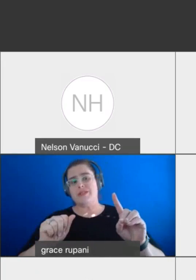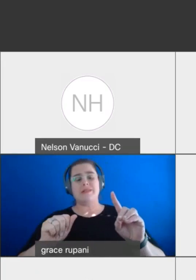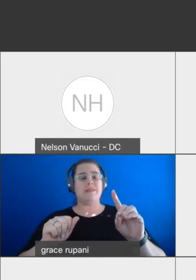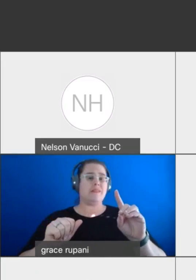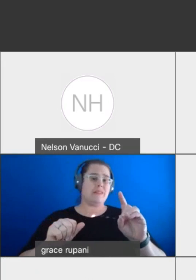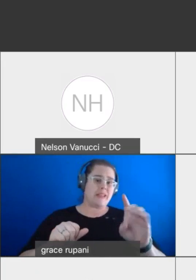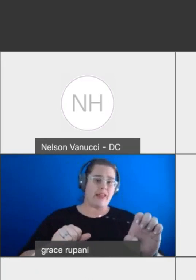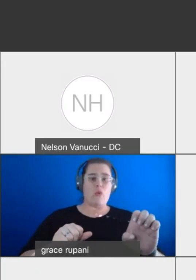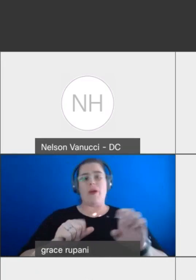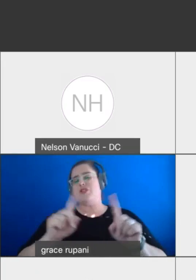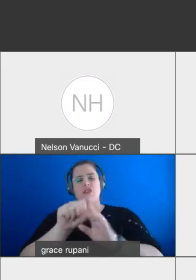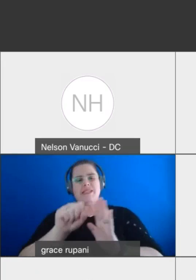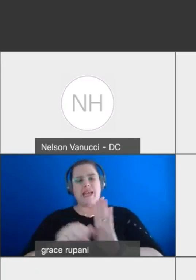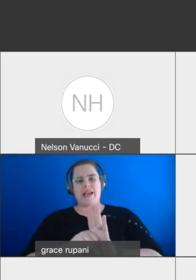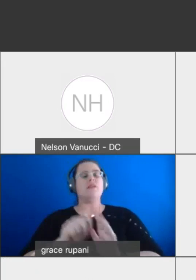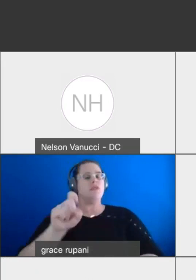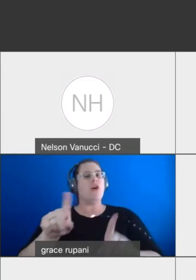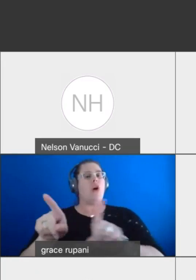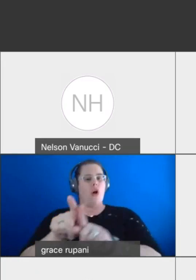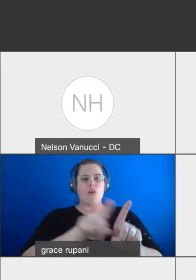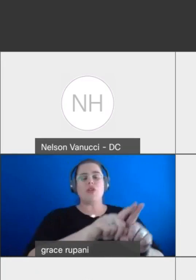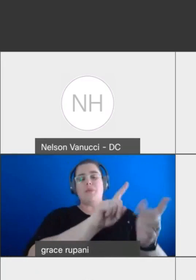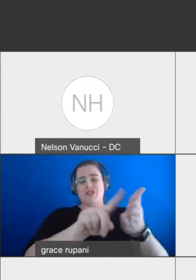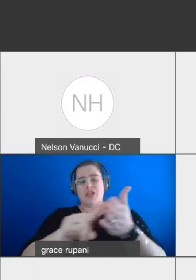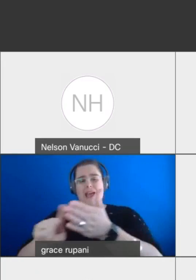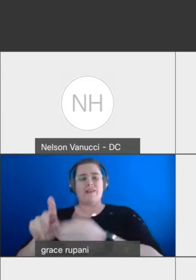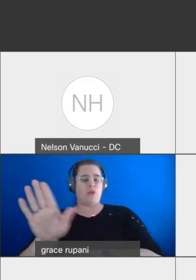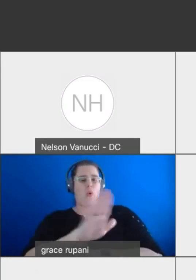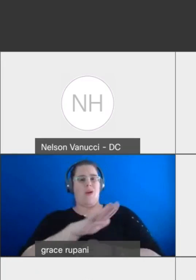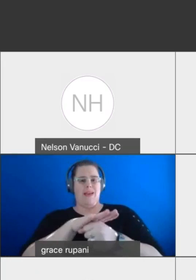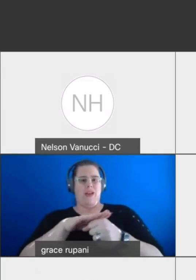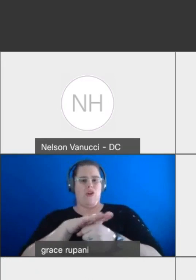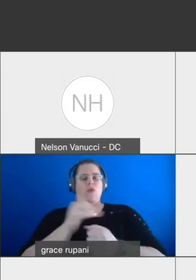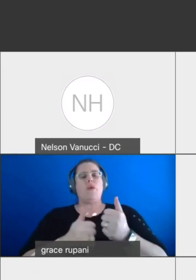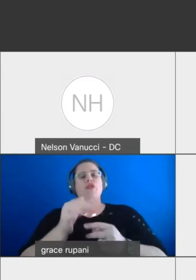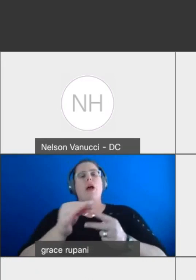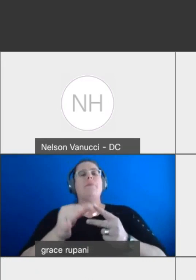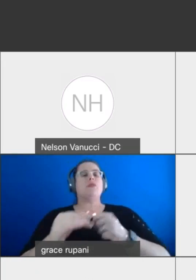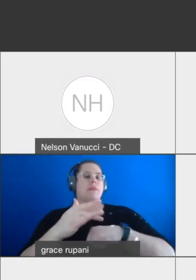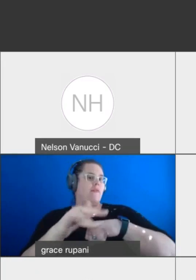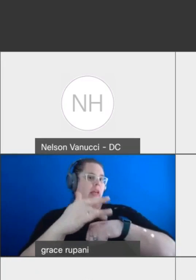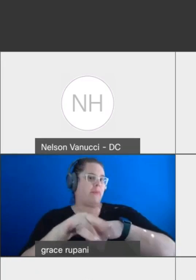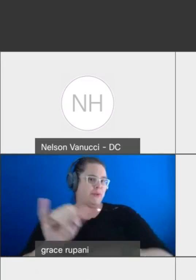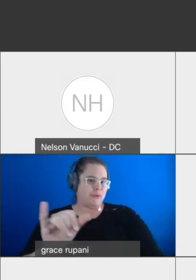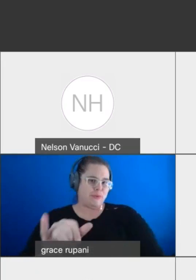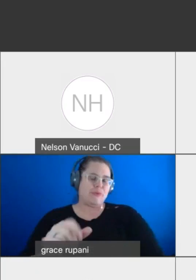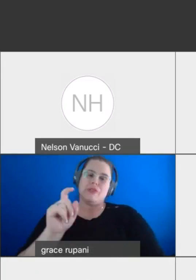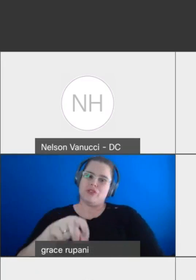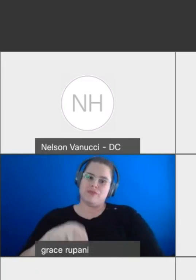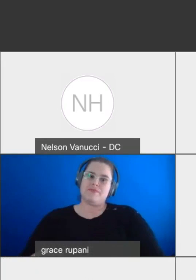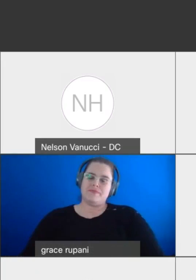they should also be checking their local jurisdiction for what options are available to them there in order to get the